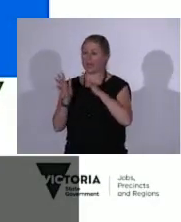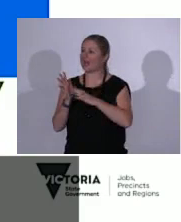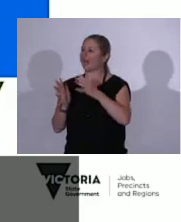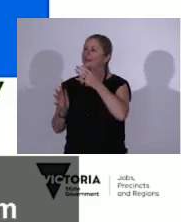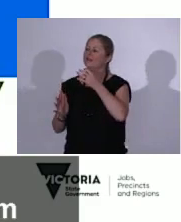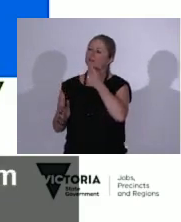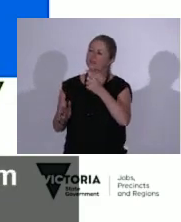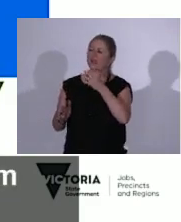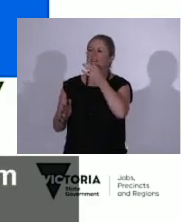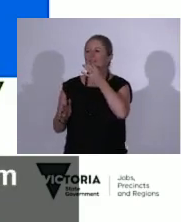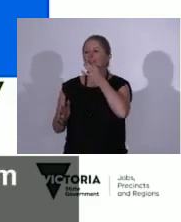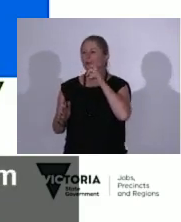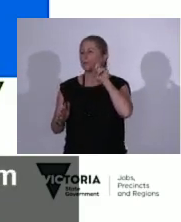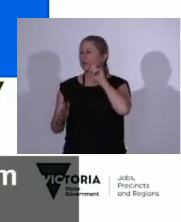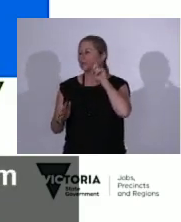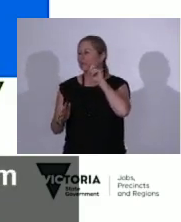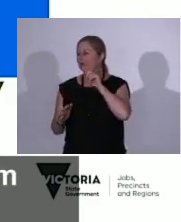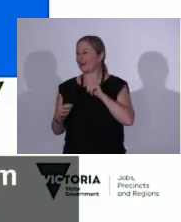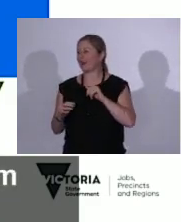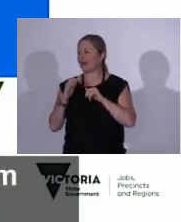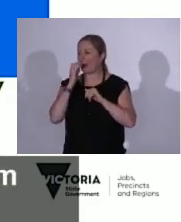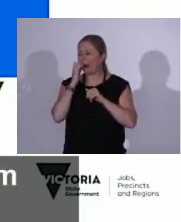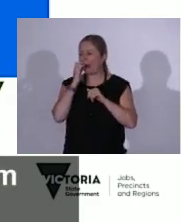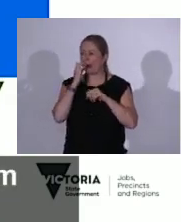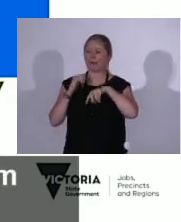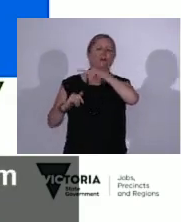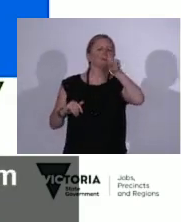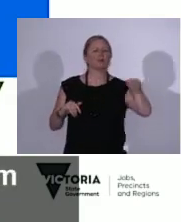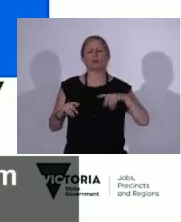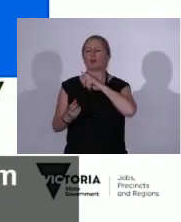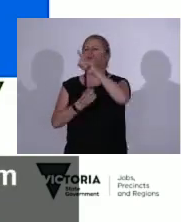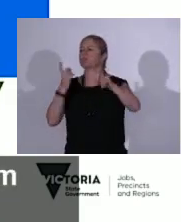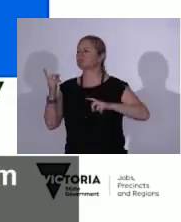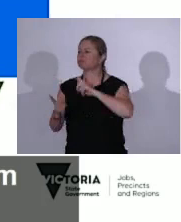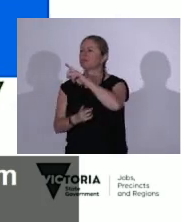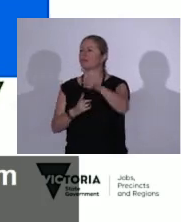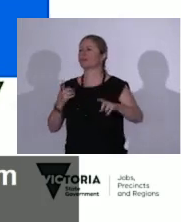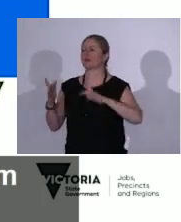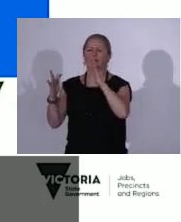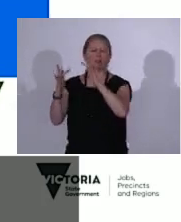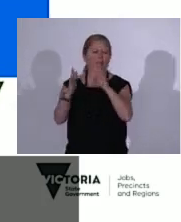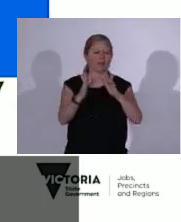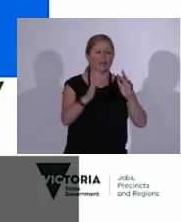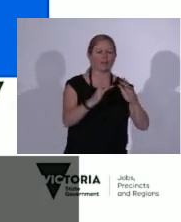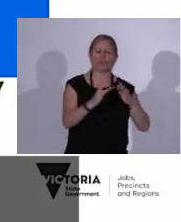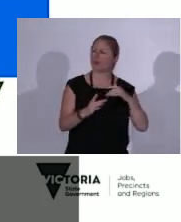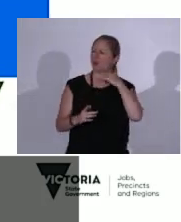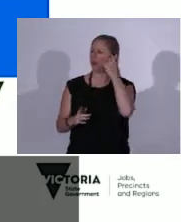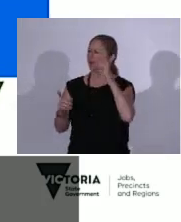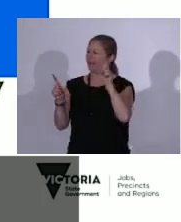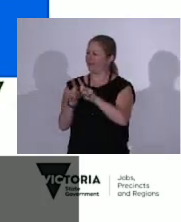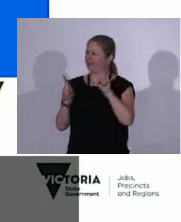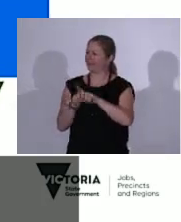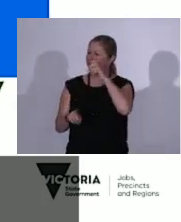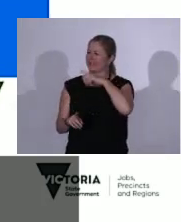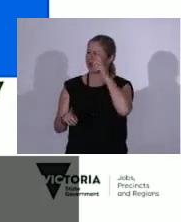It's just a little bit of fun. Certainly a lot of us, we go to conferences, networks. We just end up talking to the same three or four people, maybe,